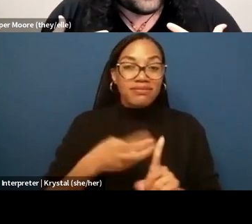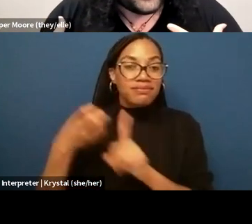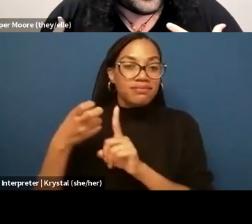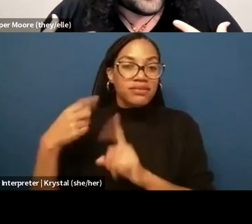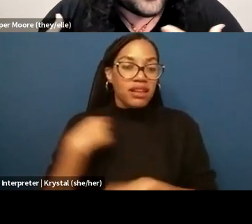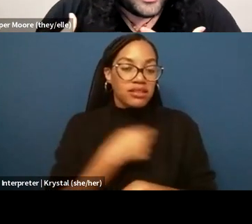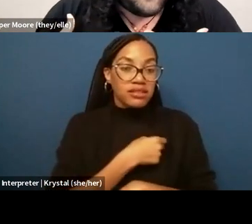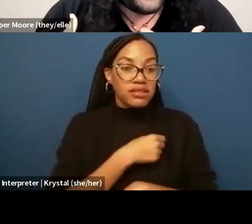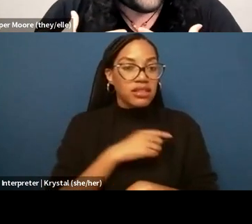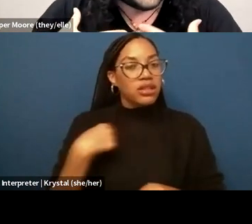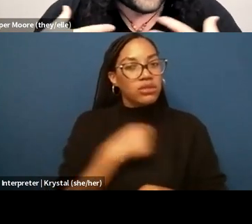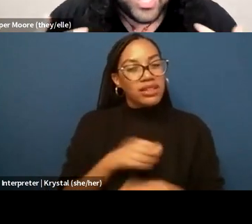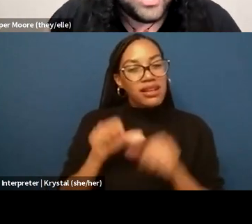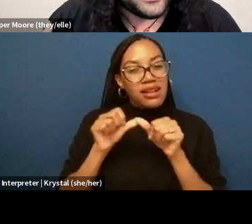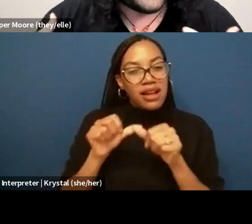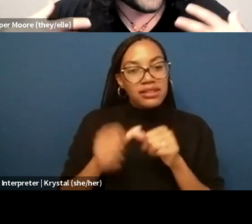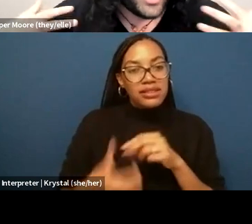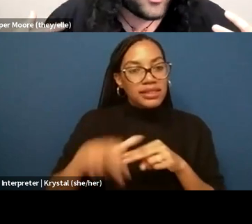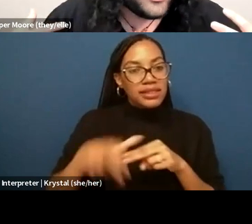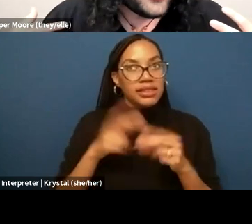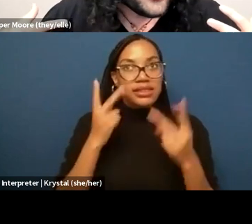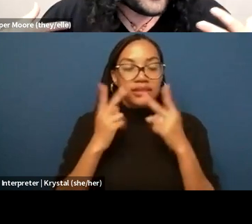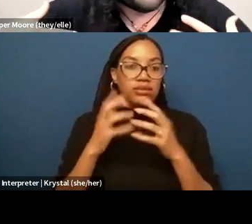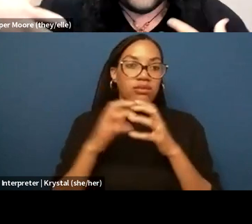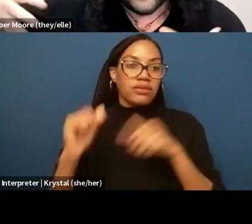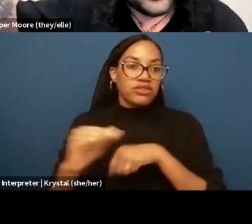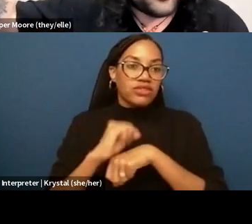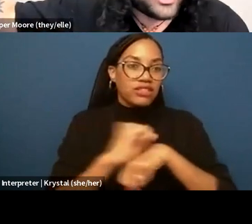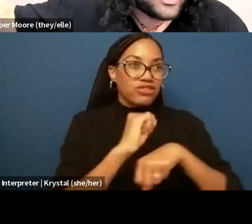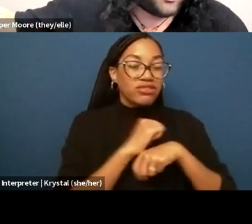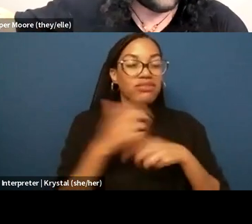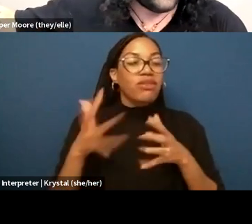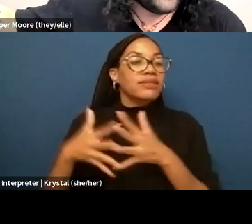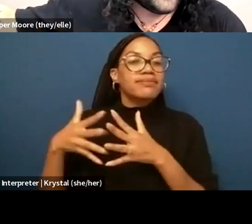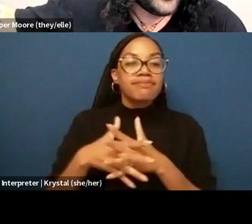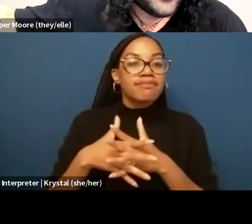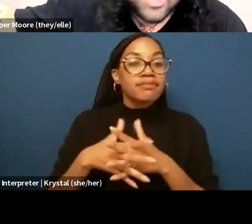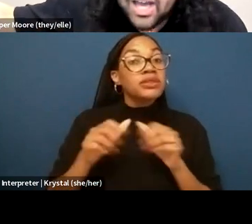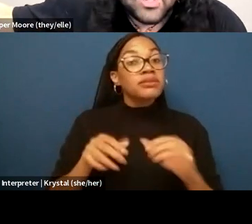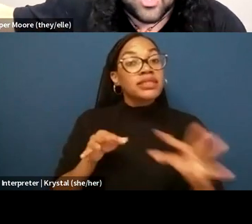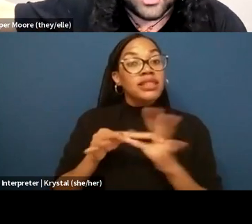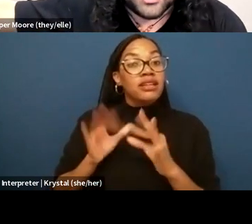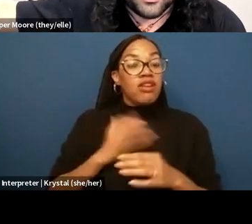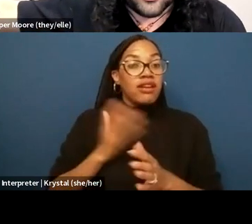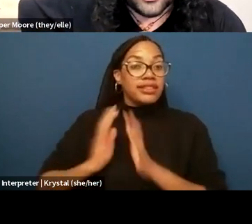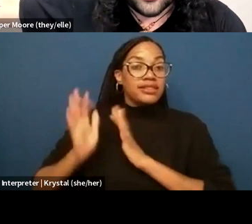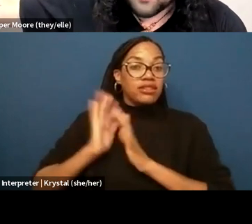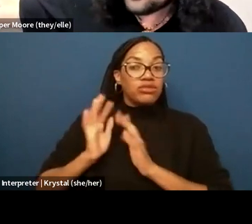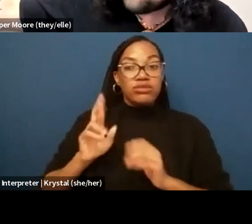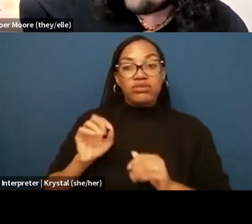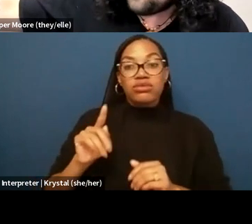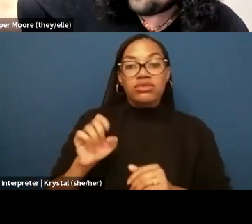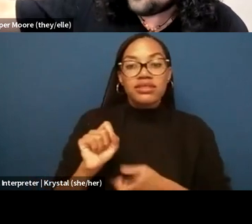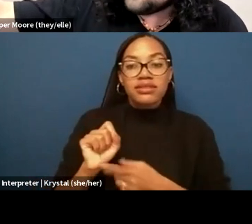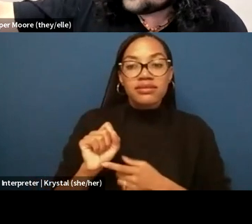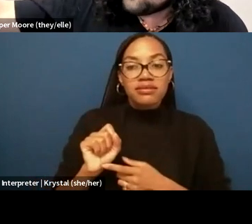of danger and unsafety in our society that is inherent, that can be tied to our ancestral roots. Like I was talking about earlier, I